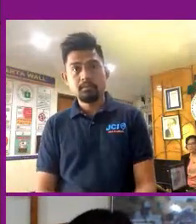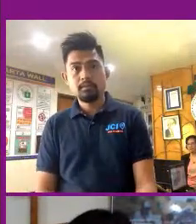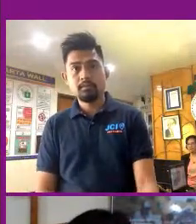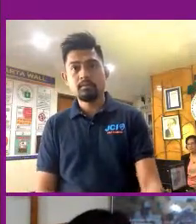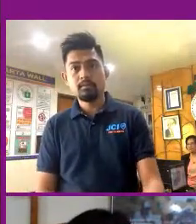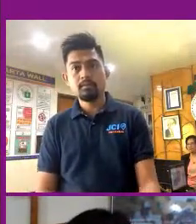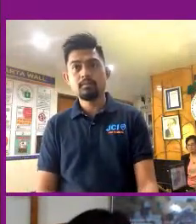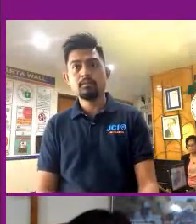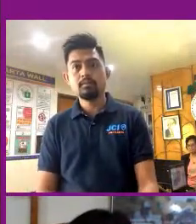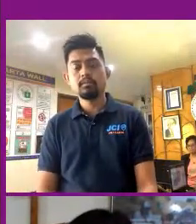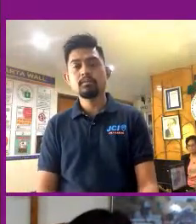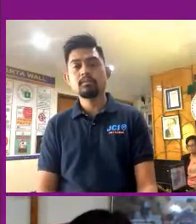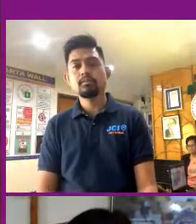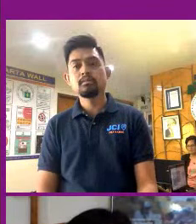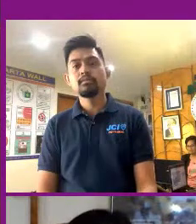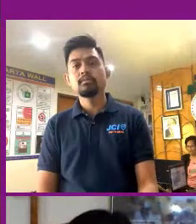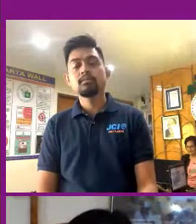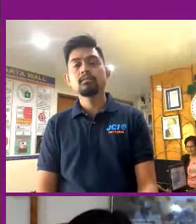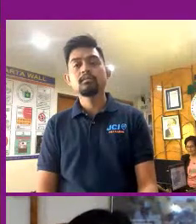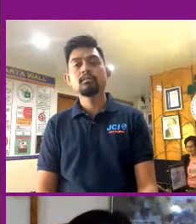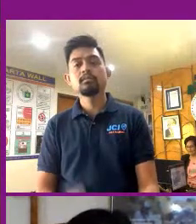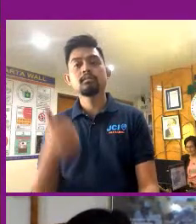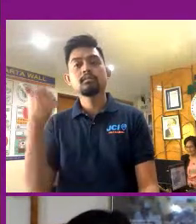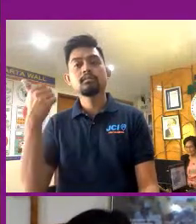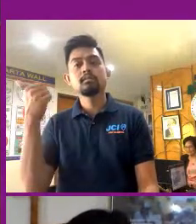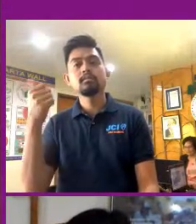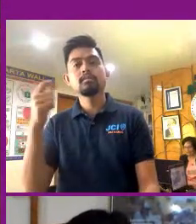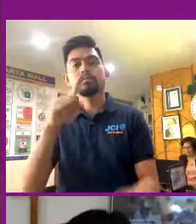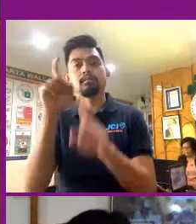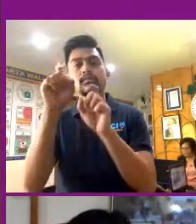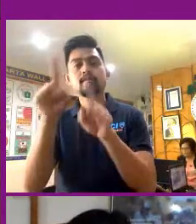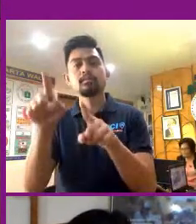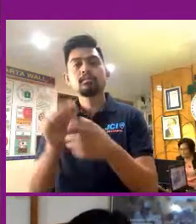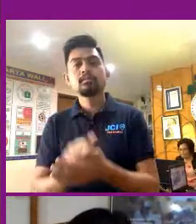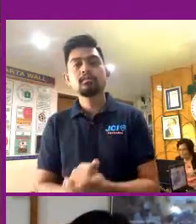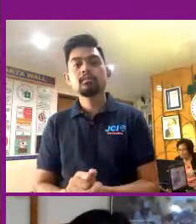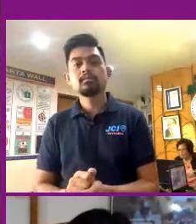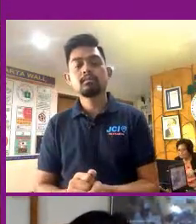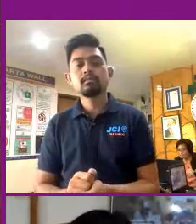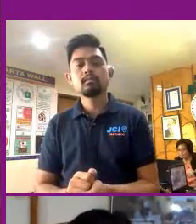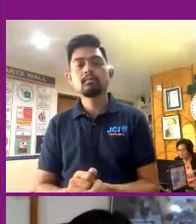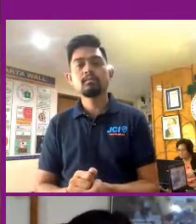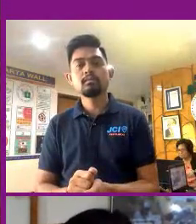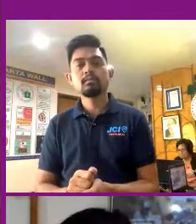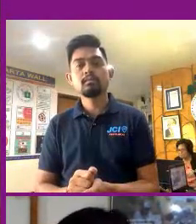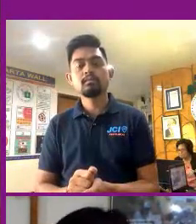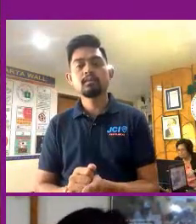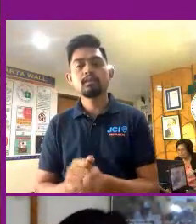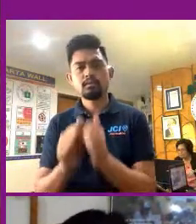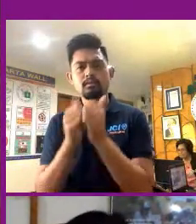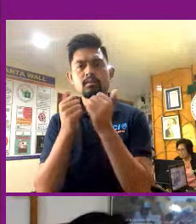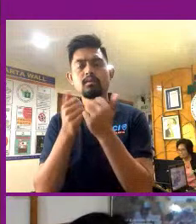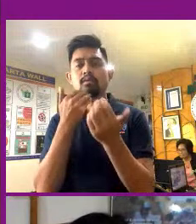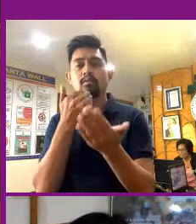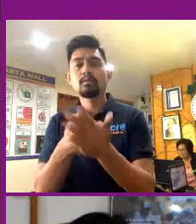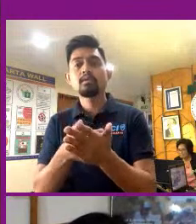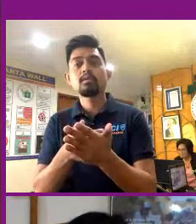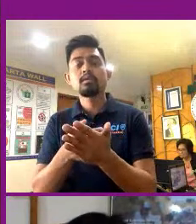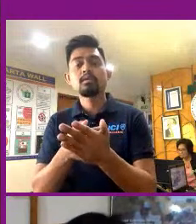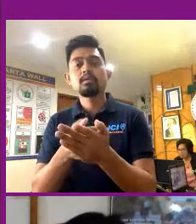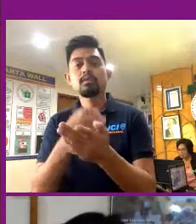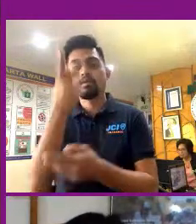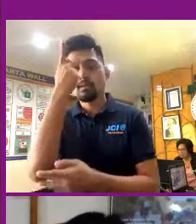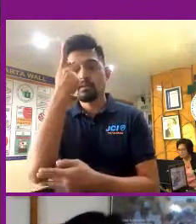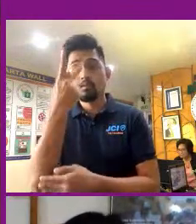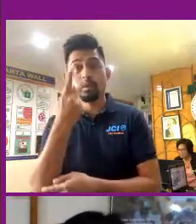Okay, request, opo. So another one from Mom Amy. How about good parenting? We are trying